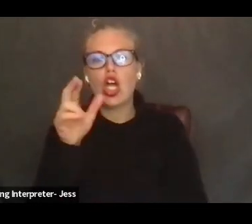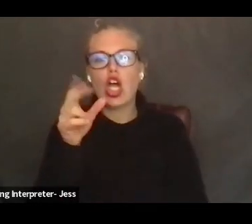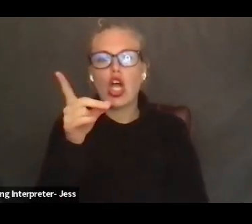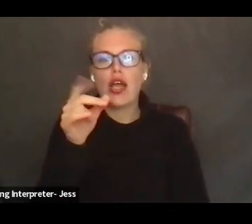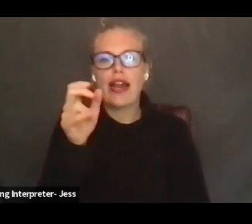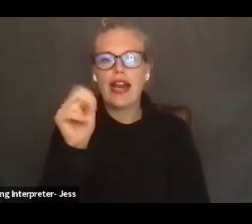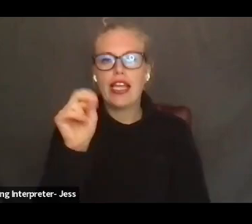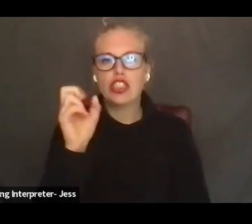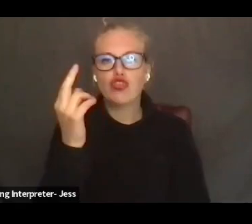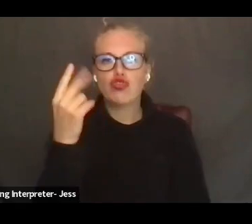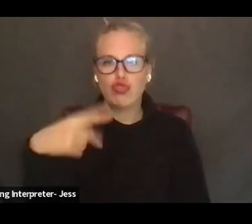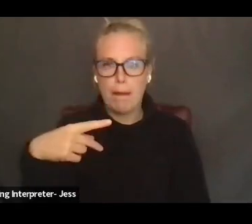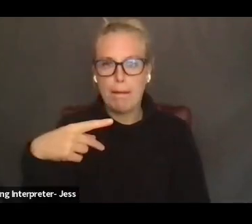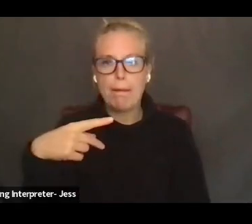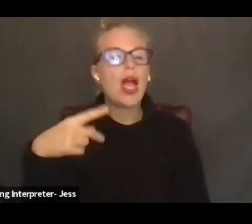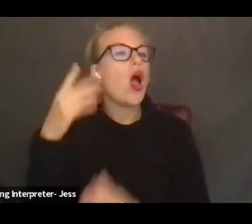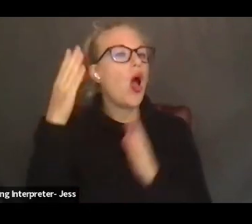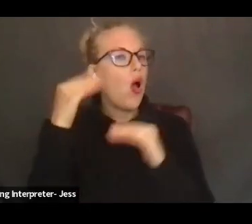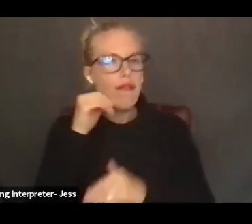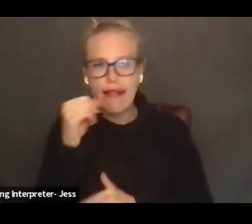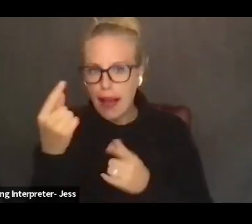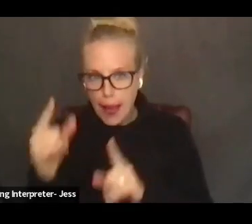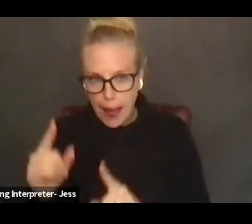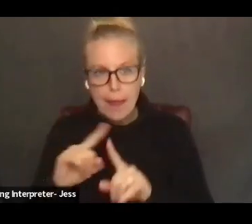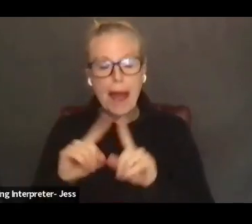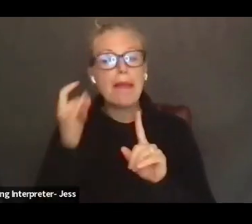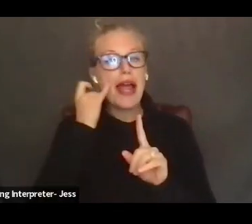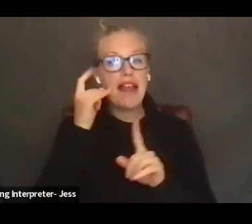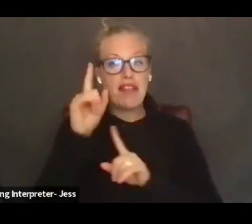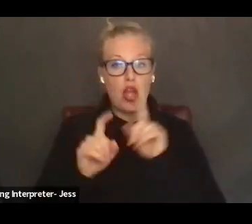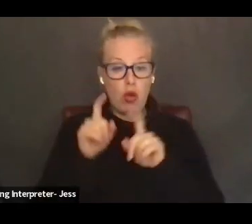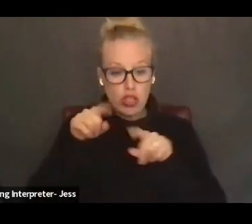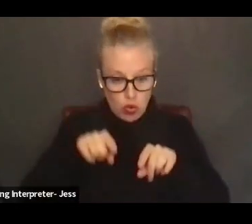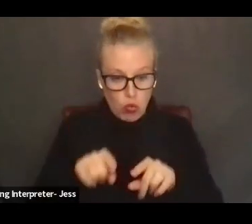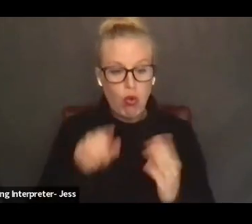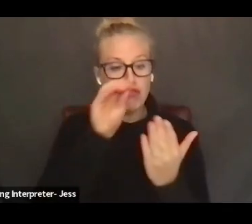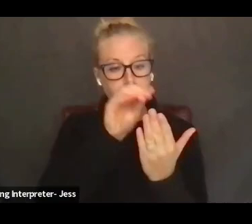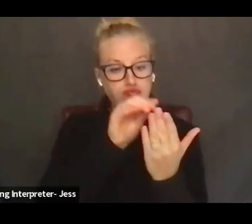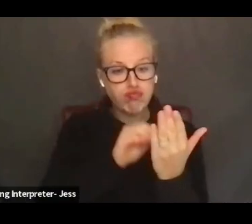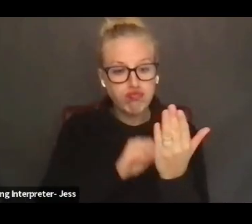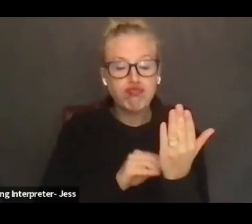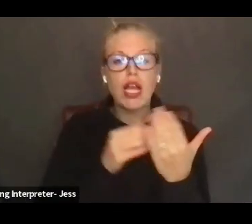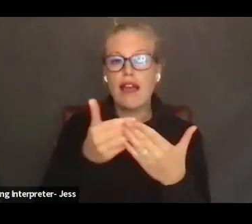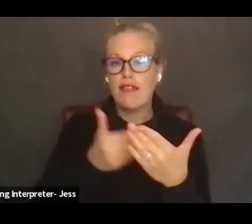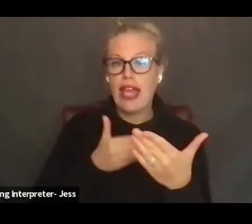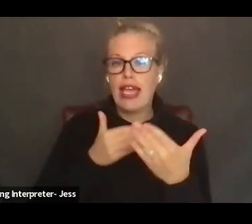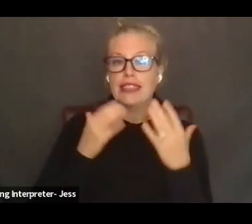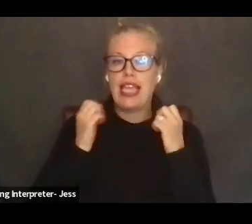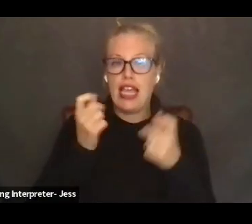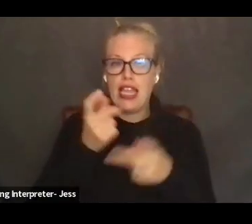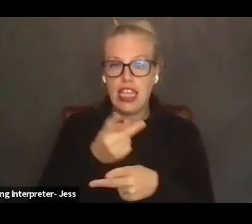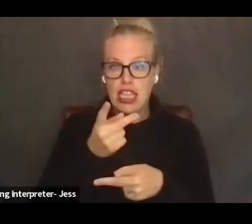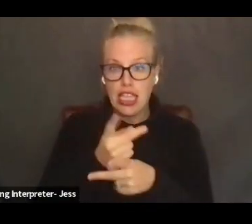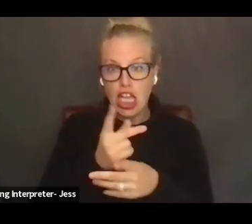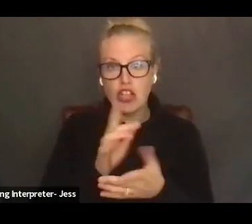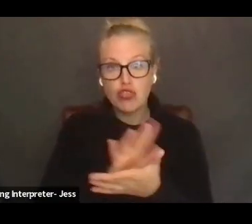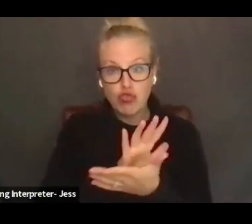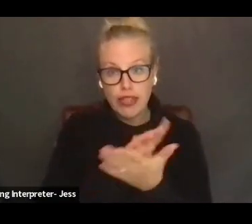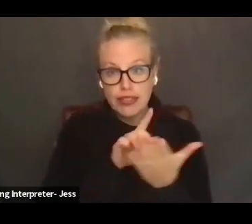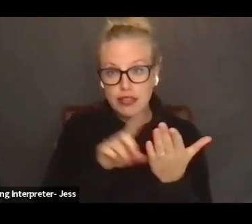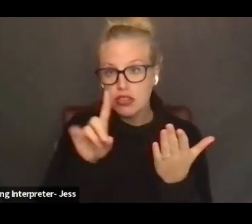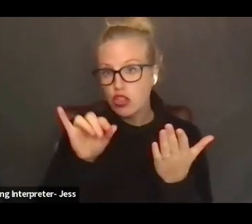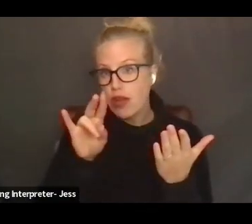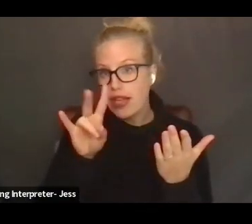Hopefully that won't happen, but so if you have questions while you're doing your healthcare directive, I'm happy to answer the